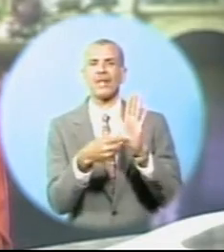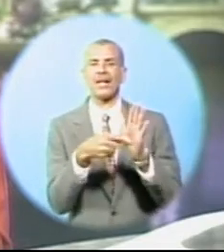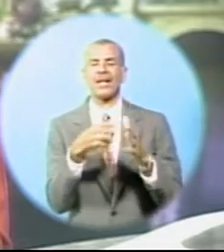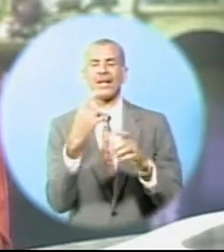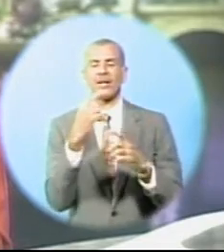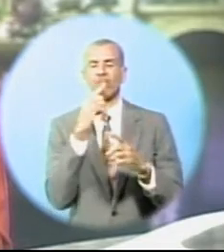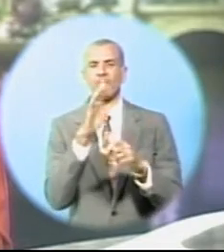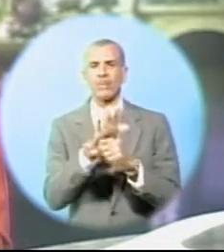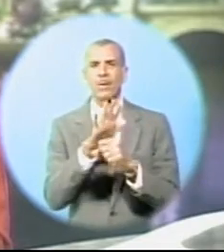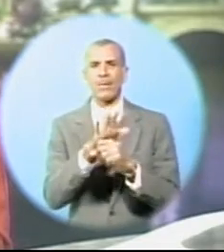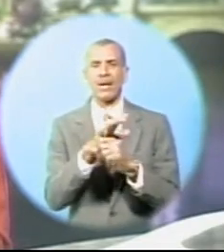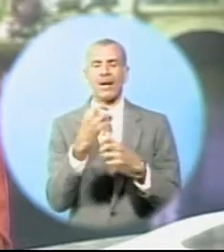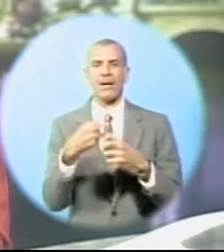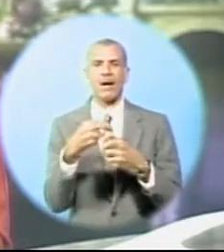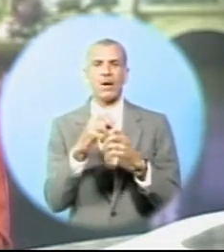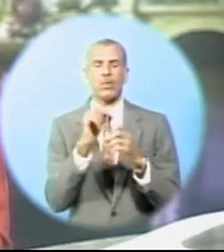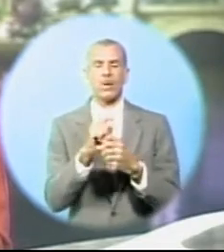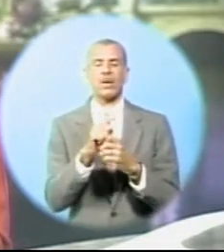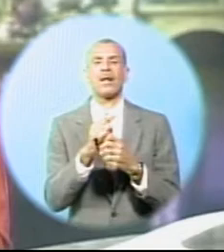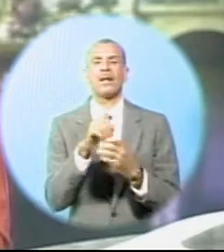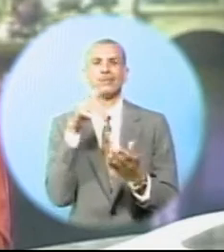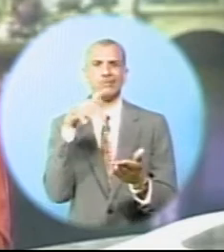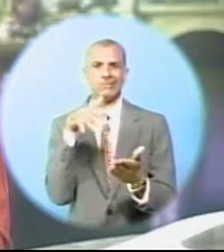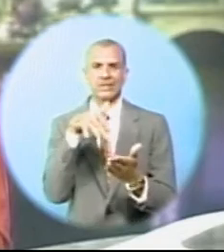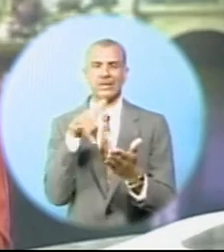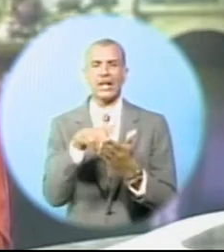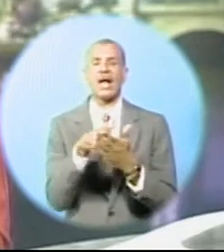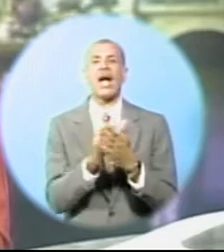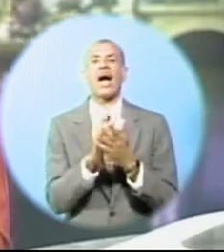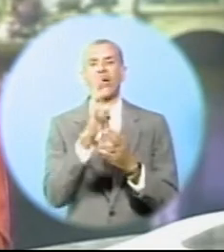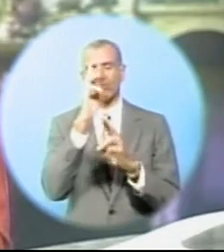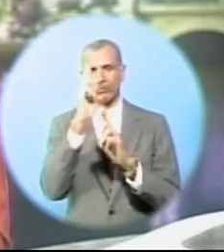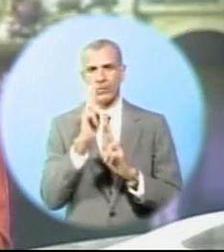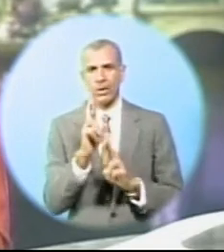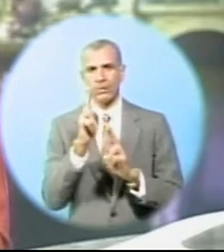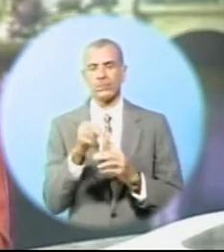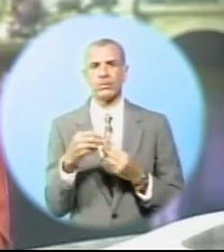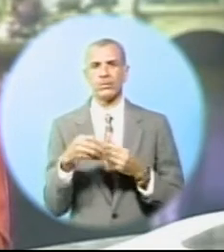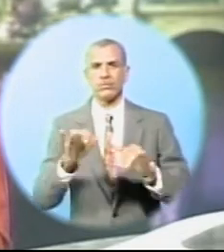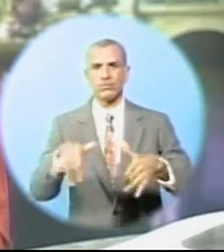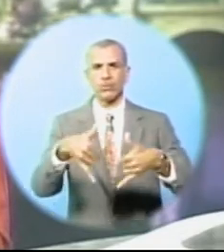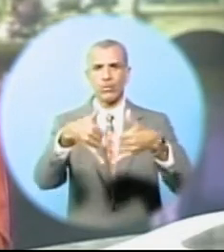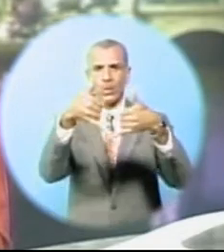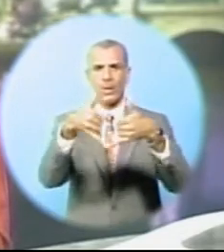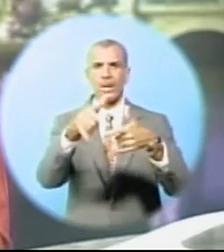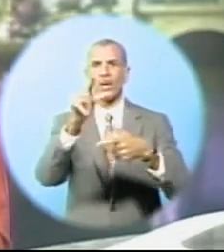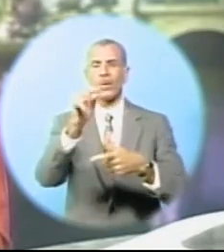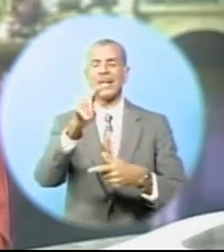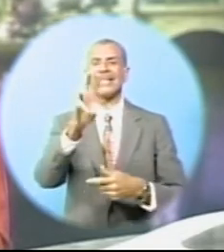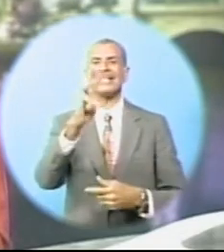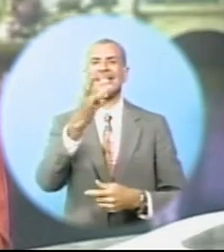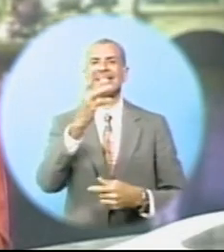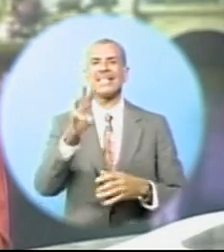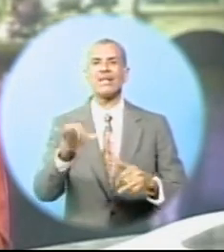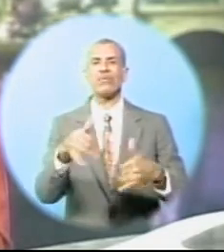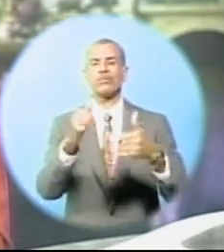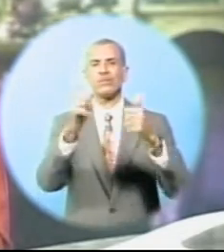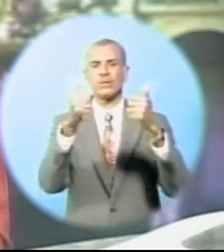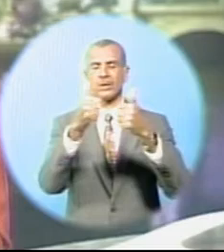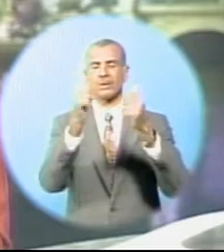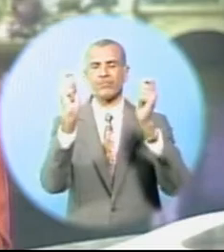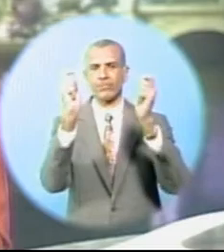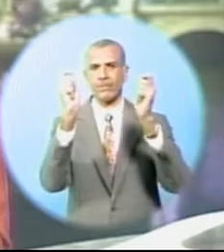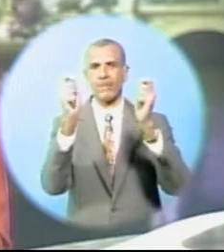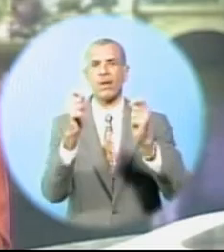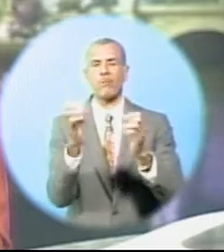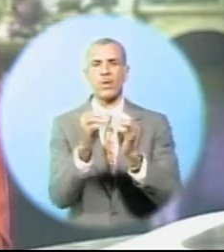work in academics and sporting achievements were recognized and rewarded during the 2016 Students' Awards ceremony. We have